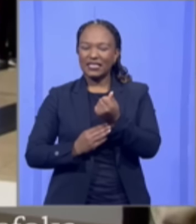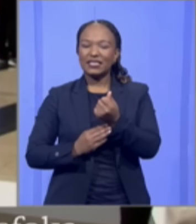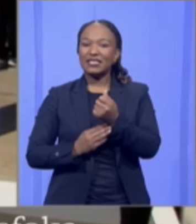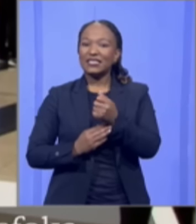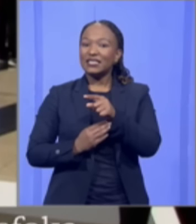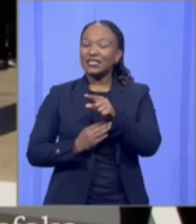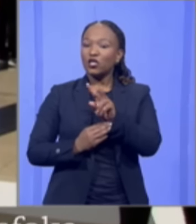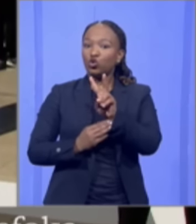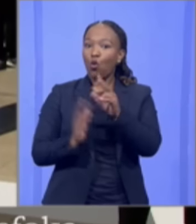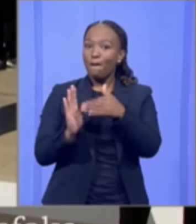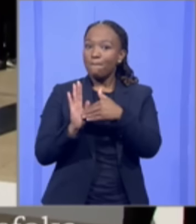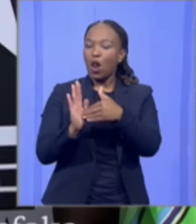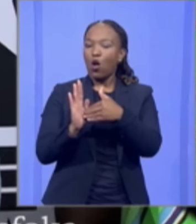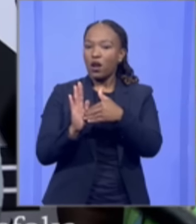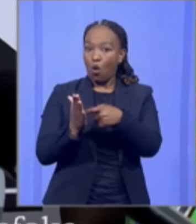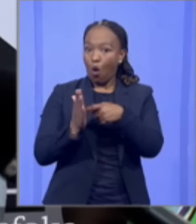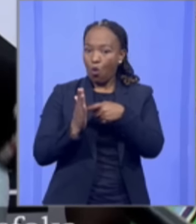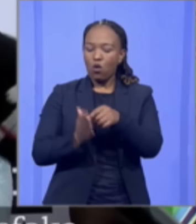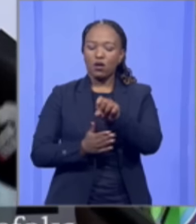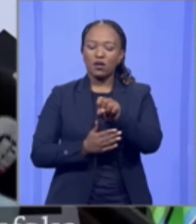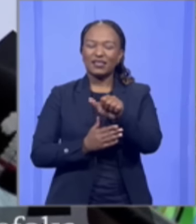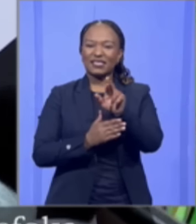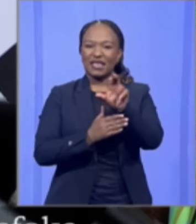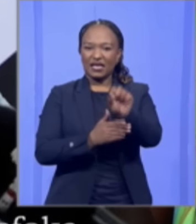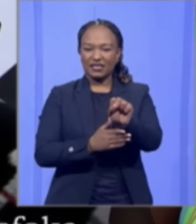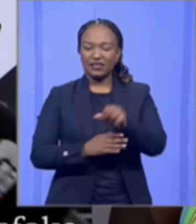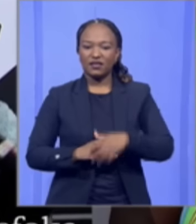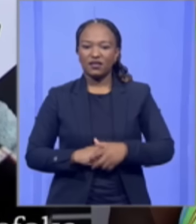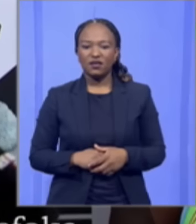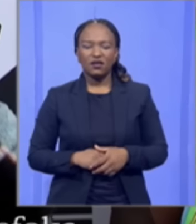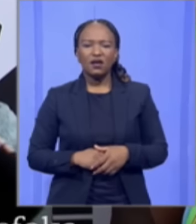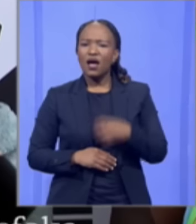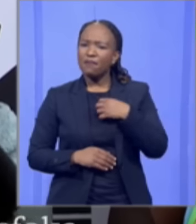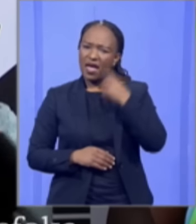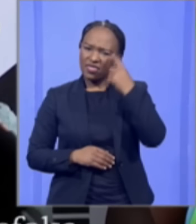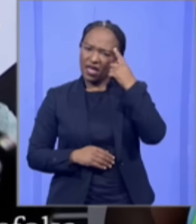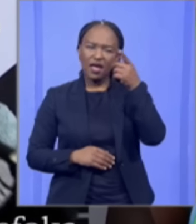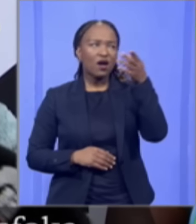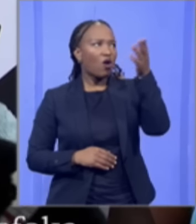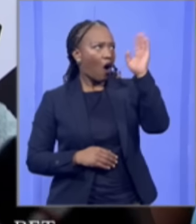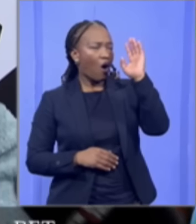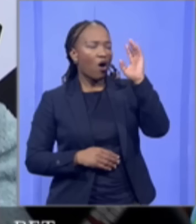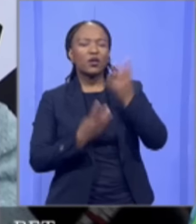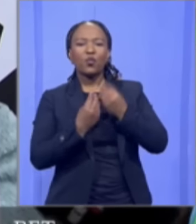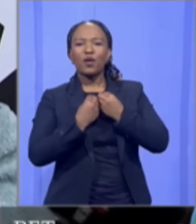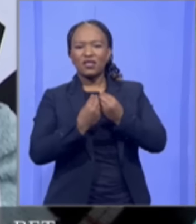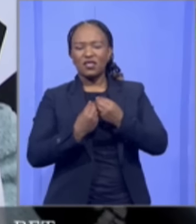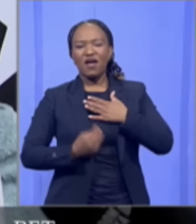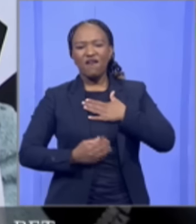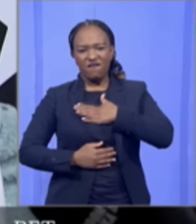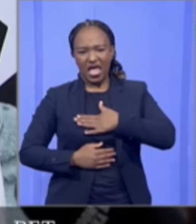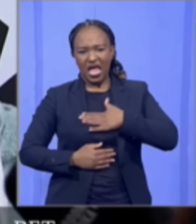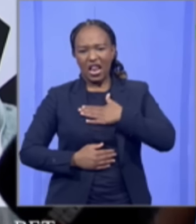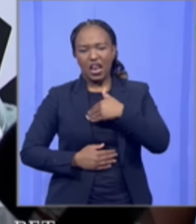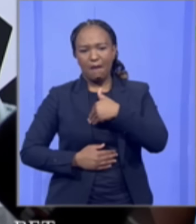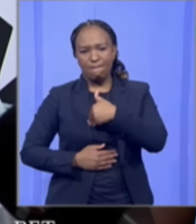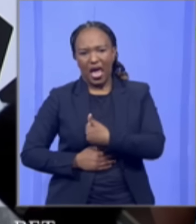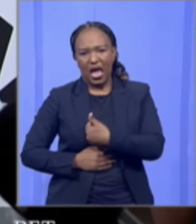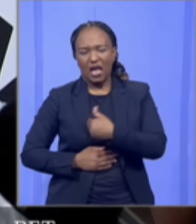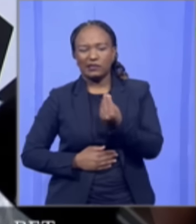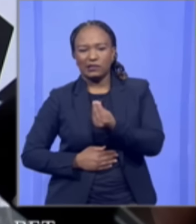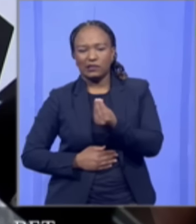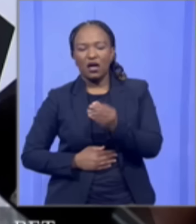di le 2. I think God was with me. I think he felt the pain that I was feeling, that, you know what, this girl, she had to take her last